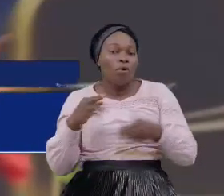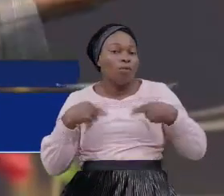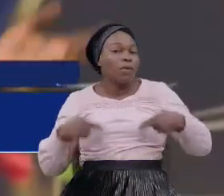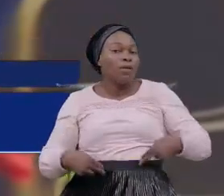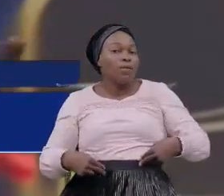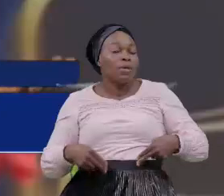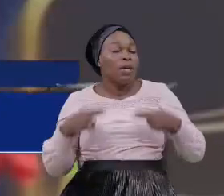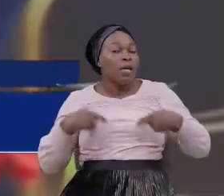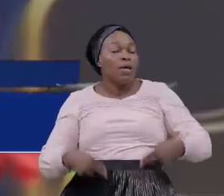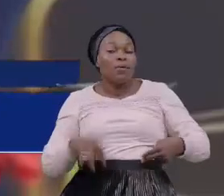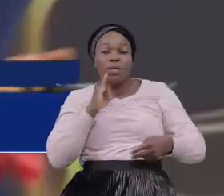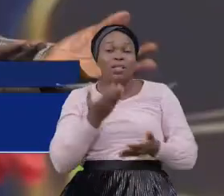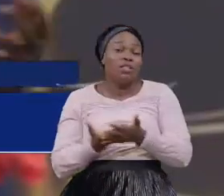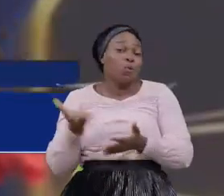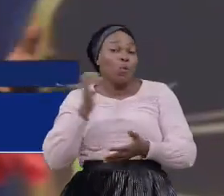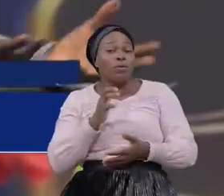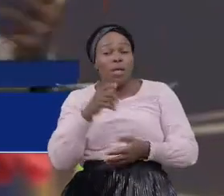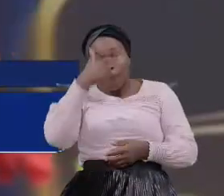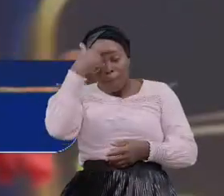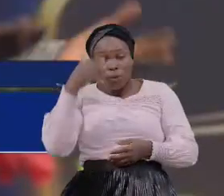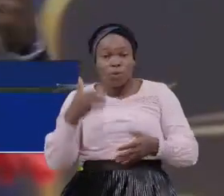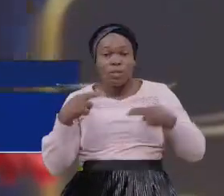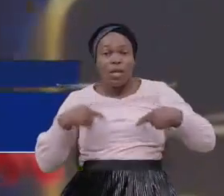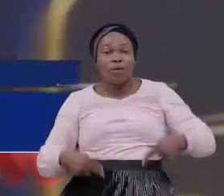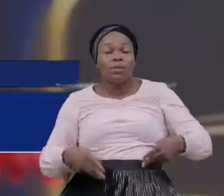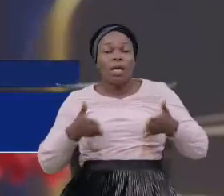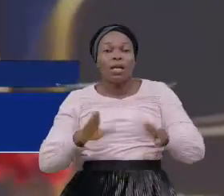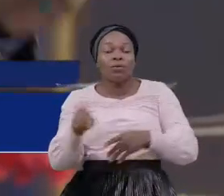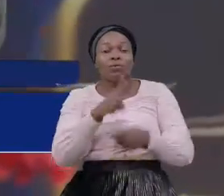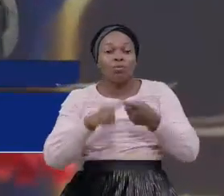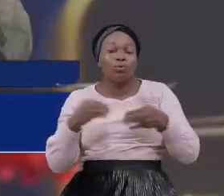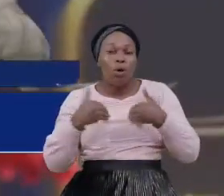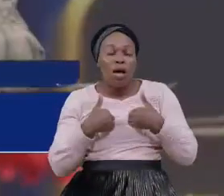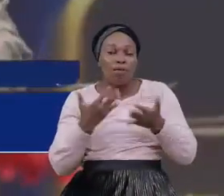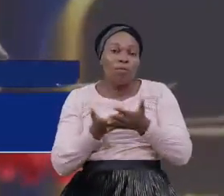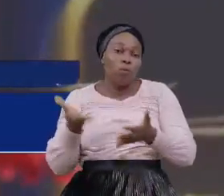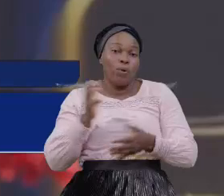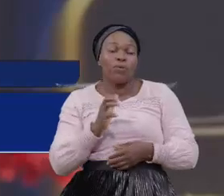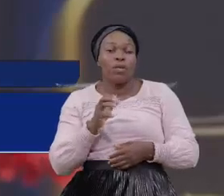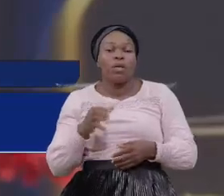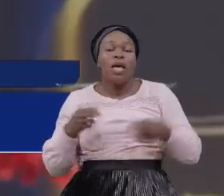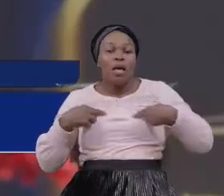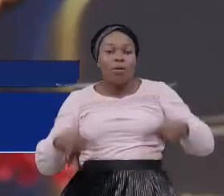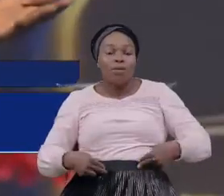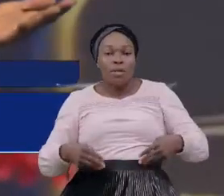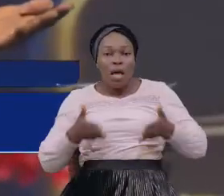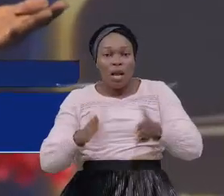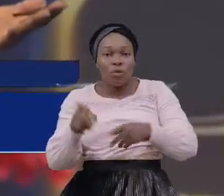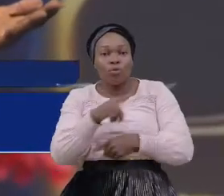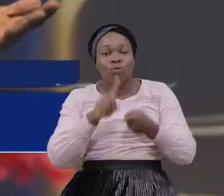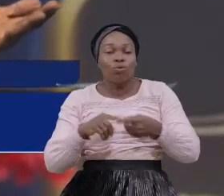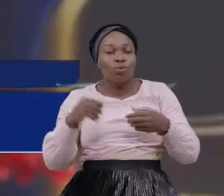wealth, because health allows you to have wealth. Health allows you to think